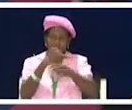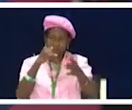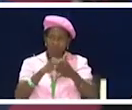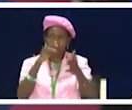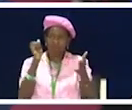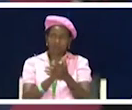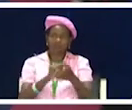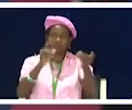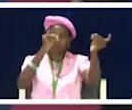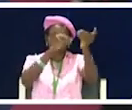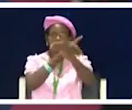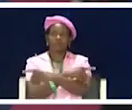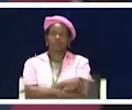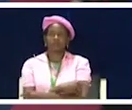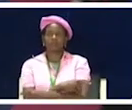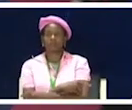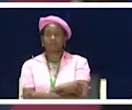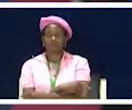day.